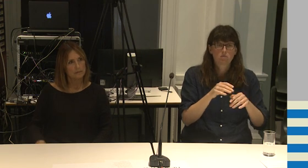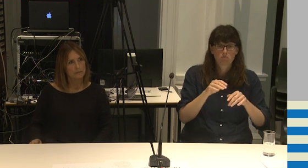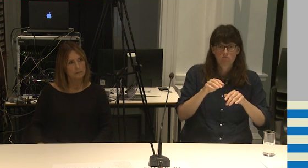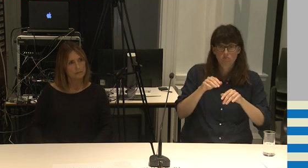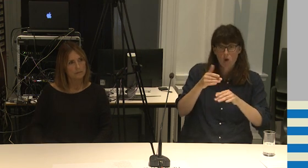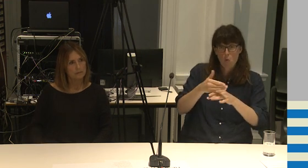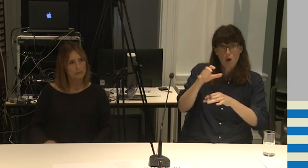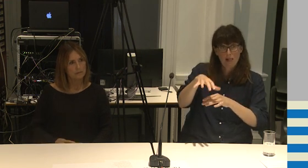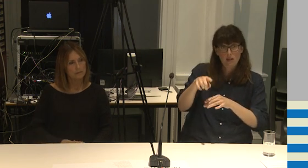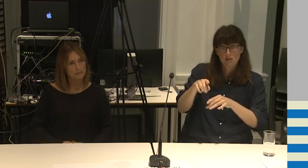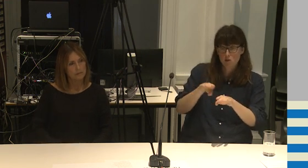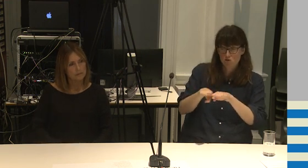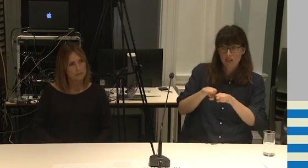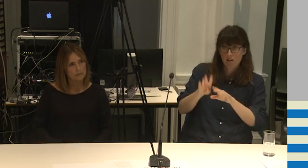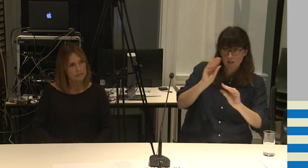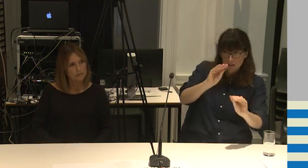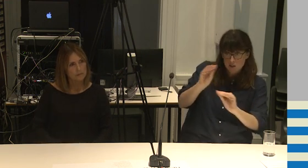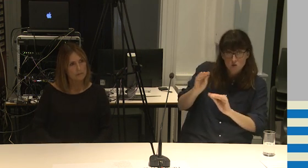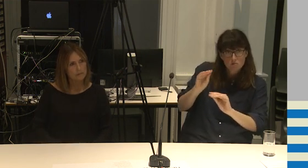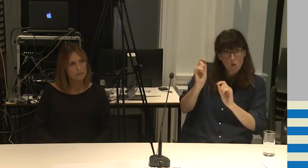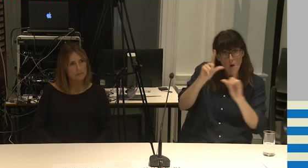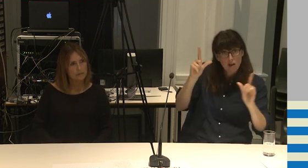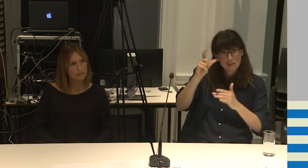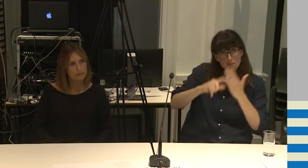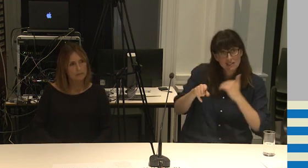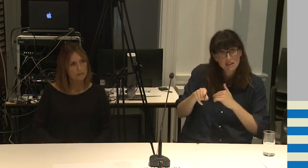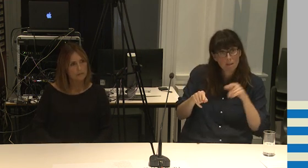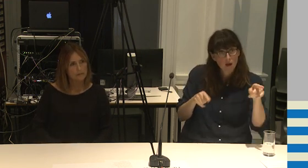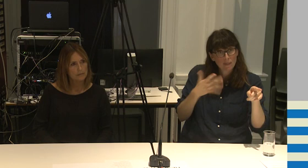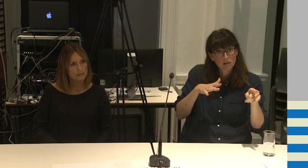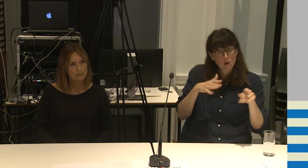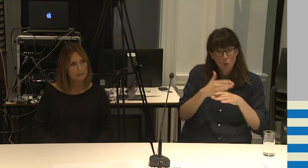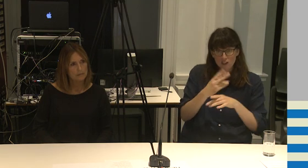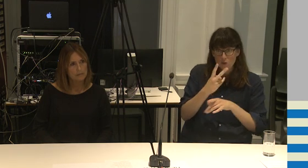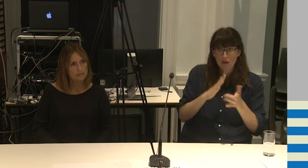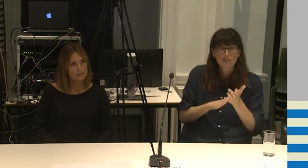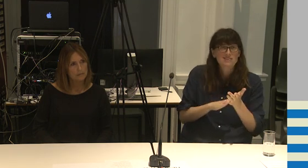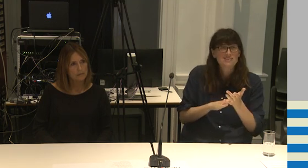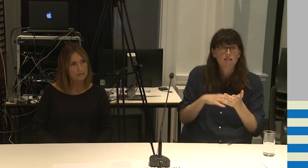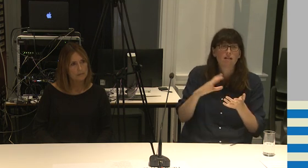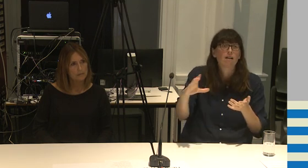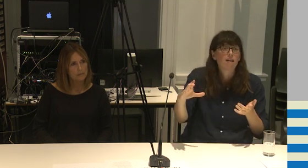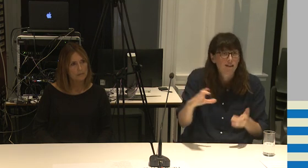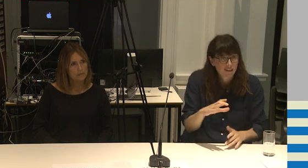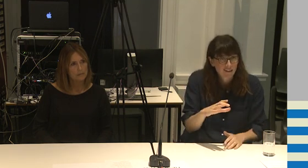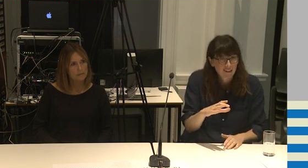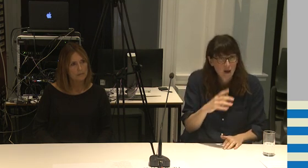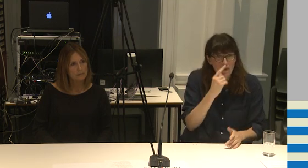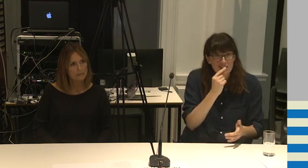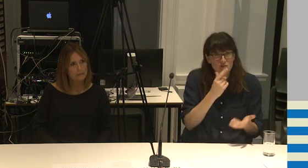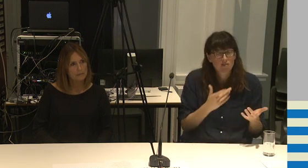workplace so that they're aware of your disability. But obviously, I'd already been working for 2 months when this came through as a potential.